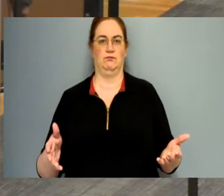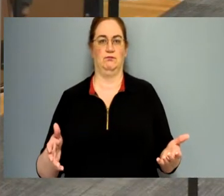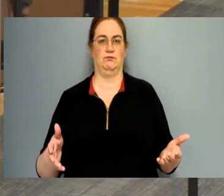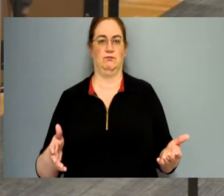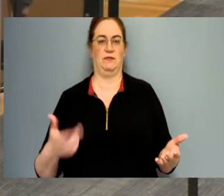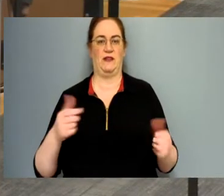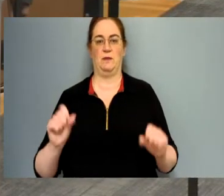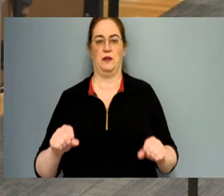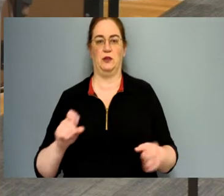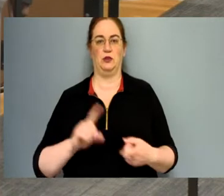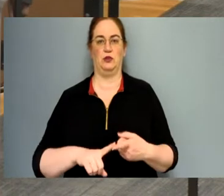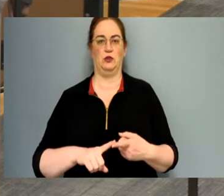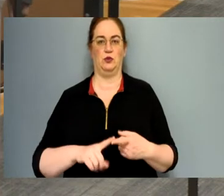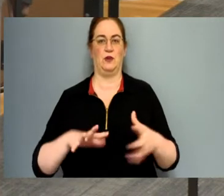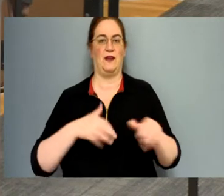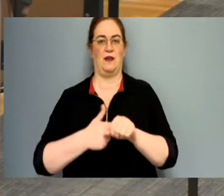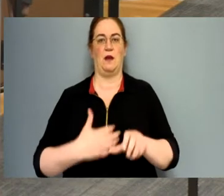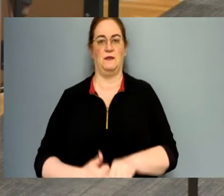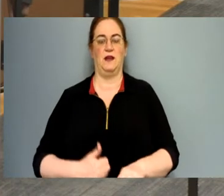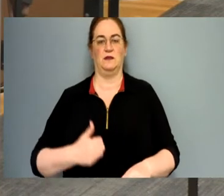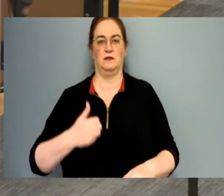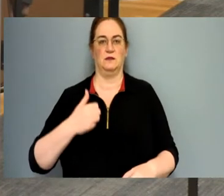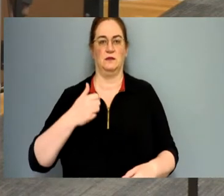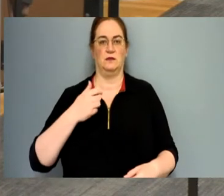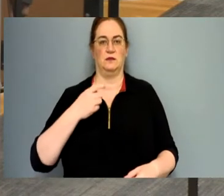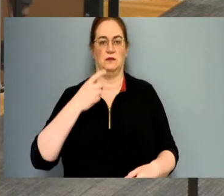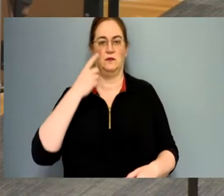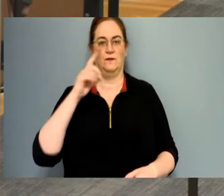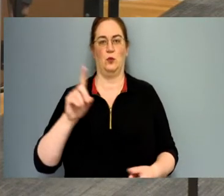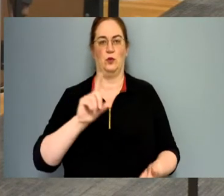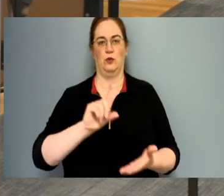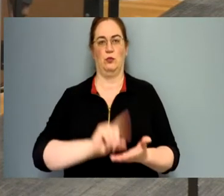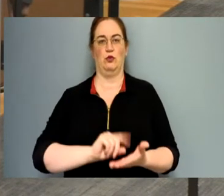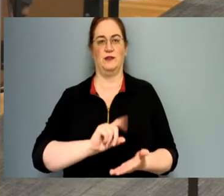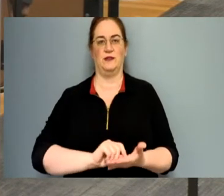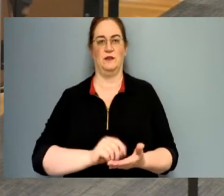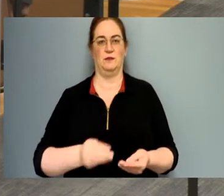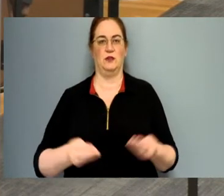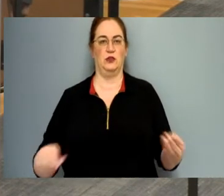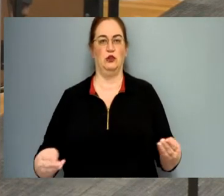the ability to get those updates for those printed